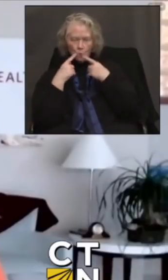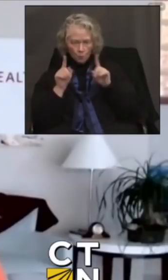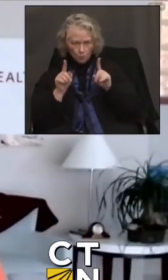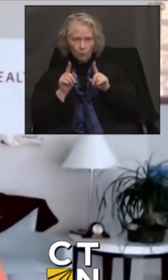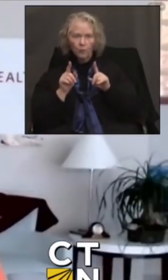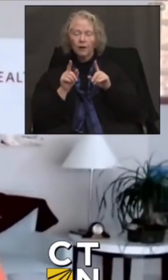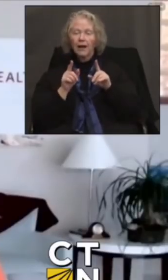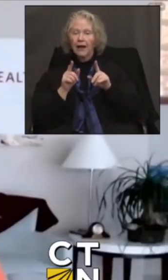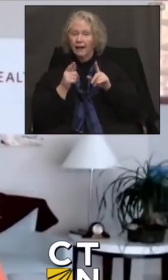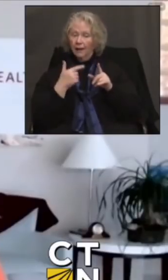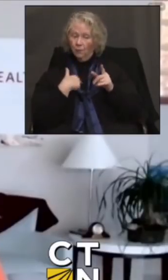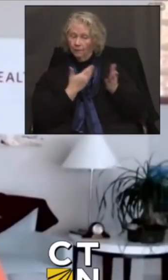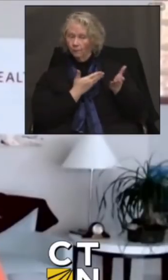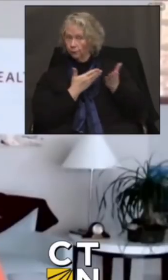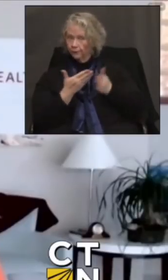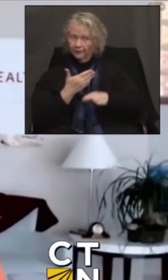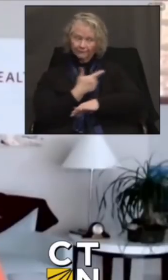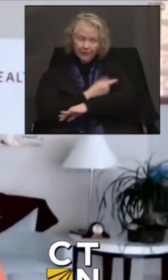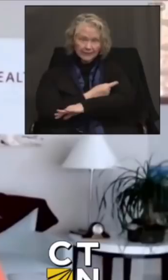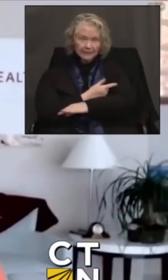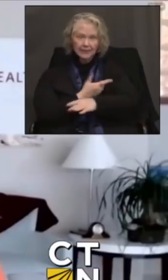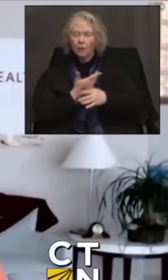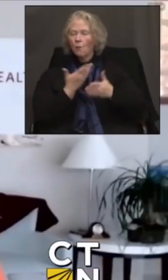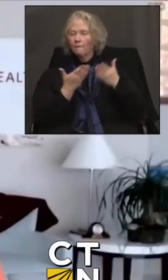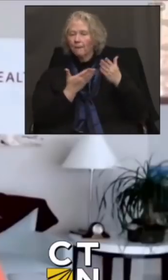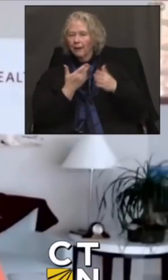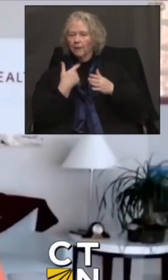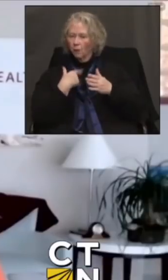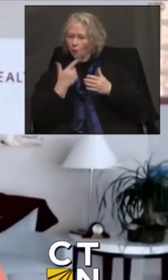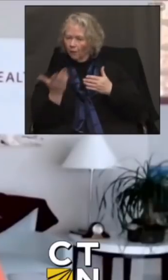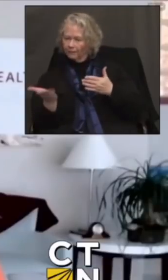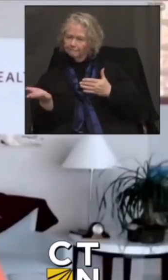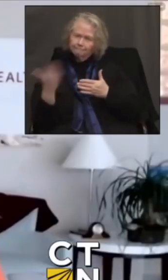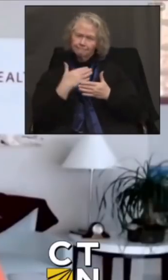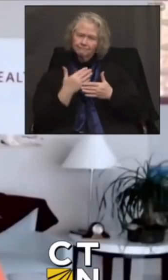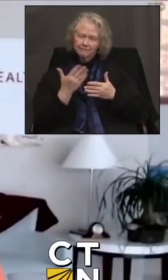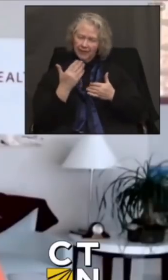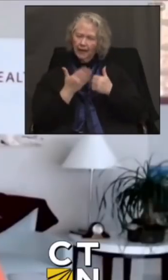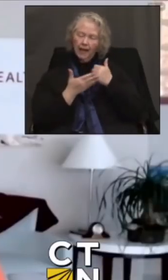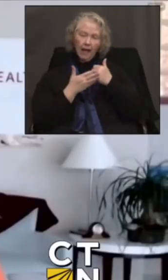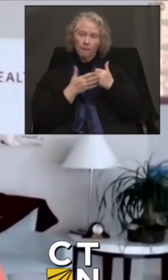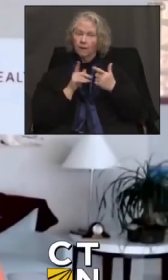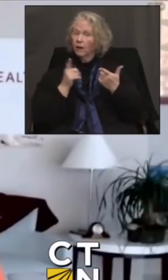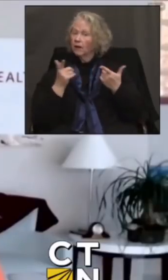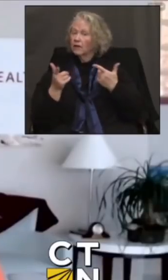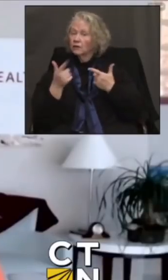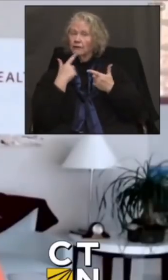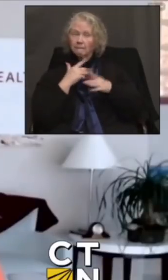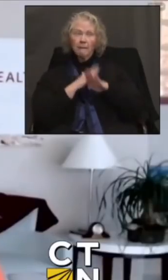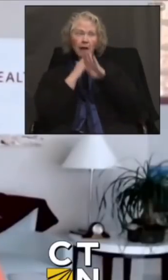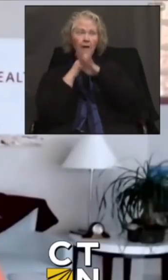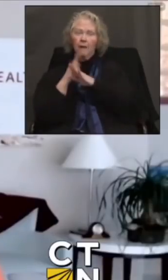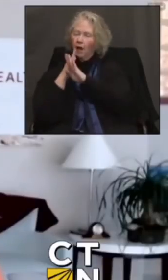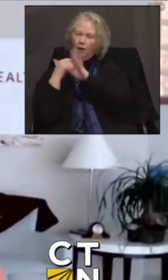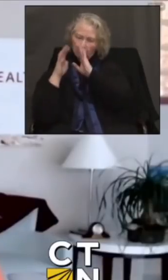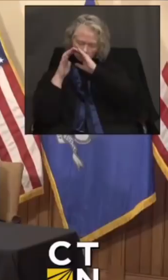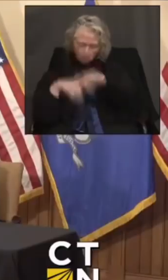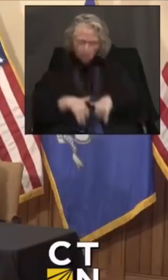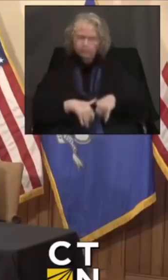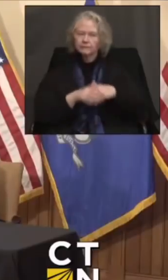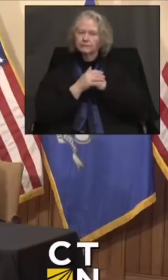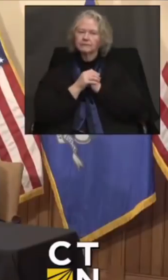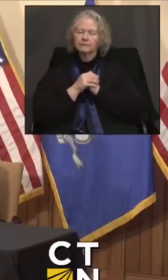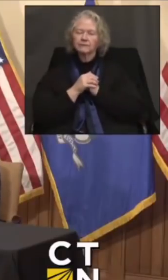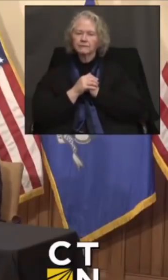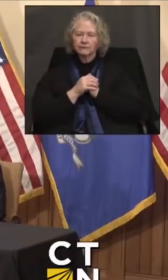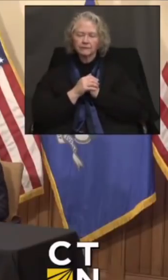bring the vaccine to them or find a way to make those barriers broken down, break down every barrier that's in place. Jerry